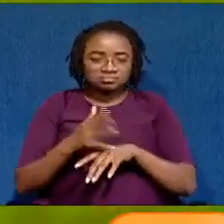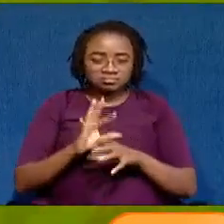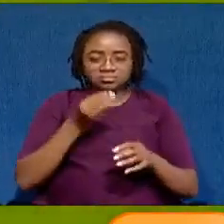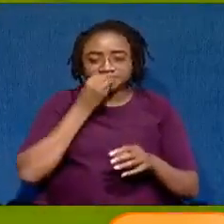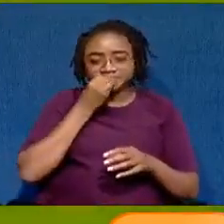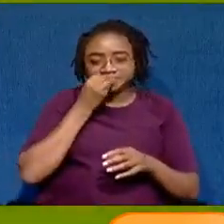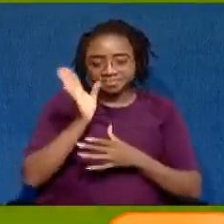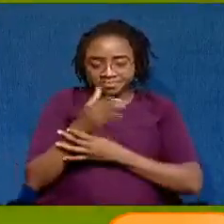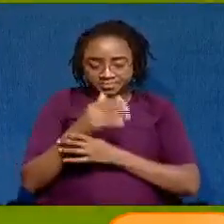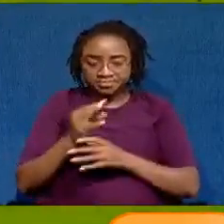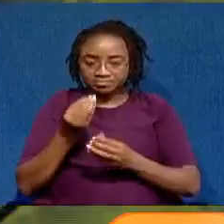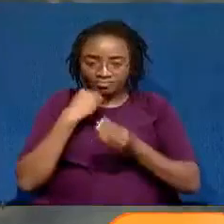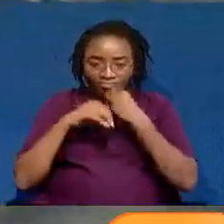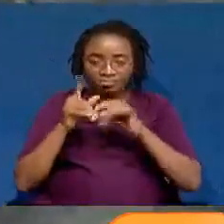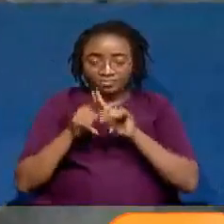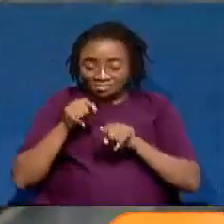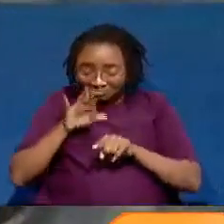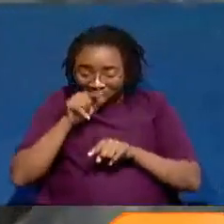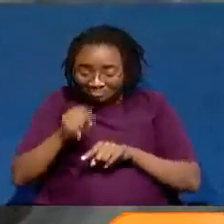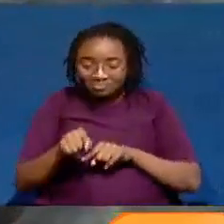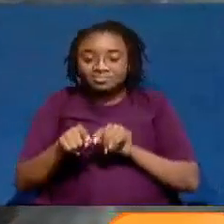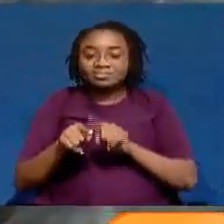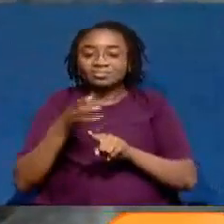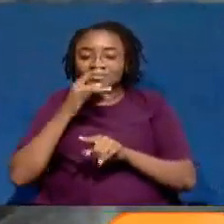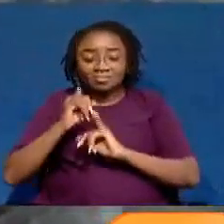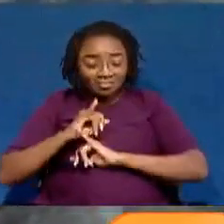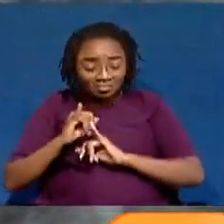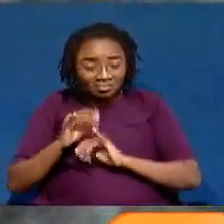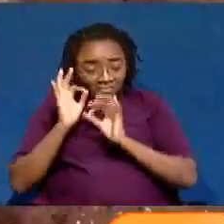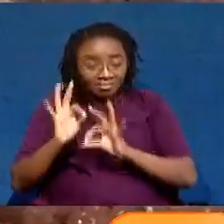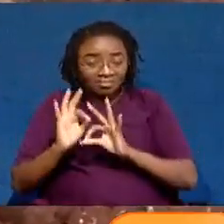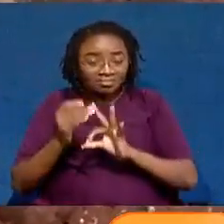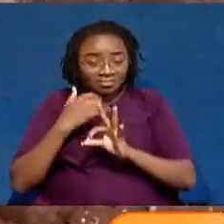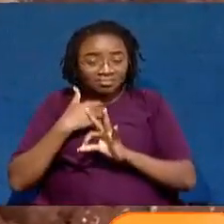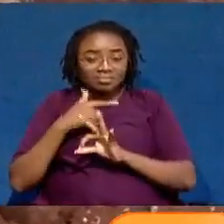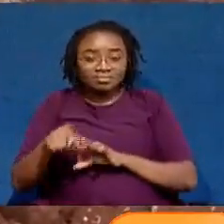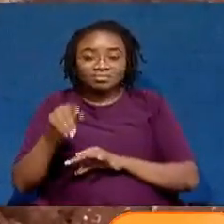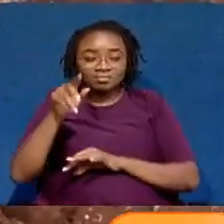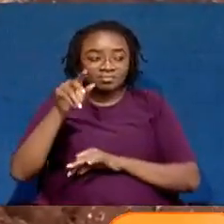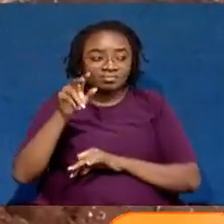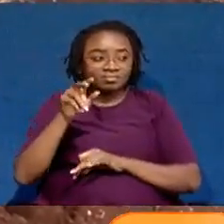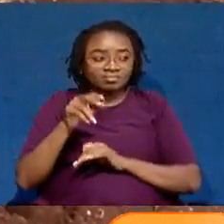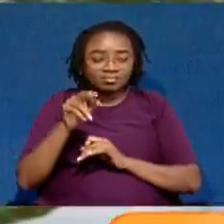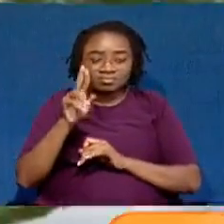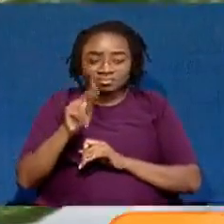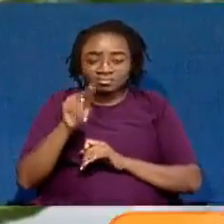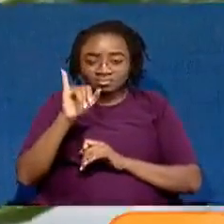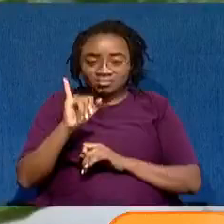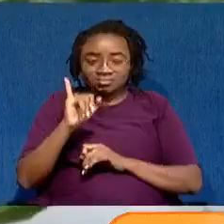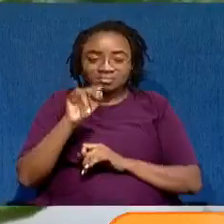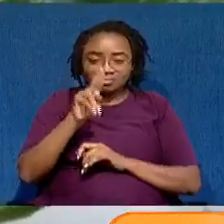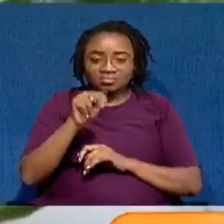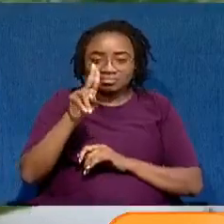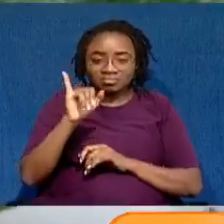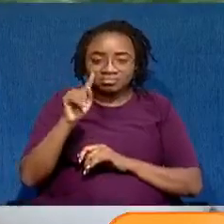turn, nutrient-rich water irrigates the vegetables, cutting out the need for chemical fertilizers. When we talk